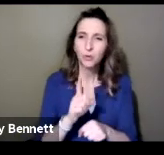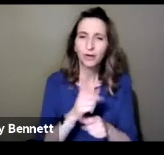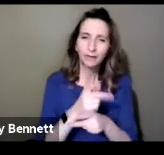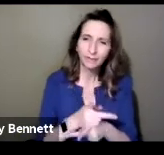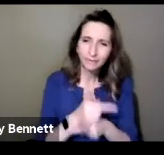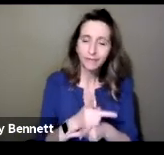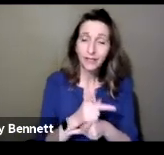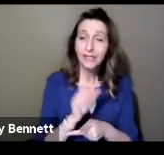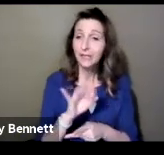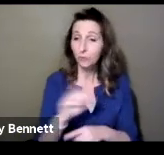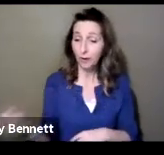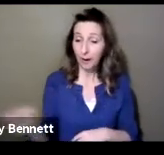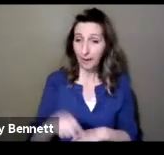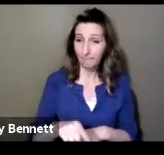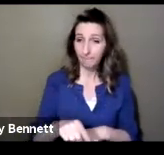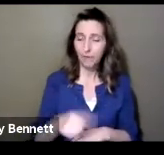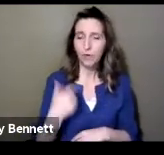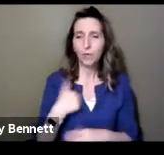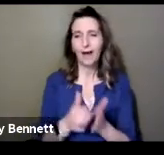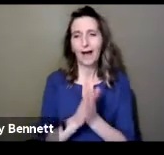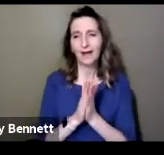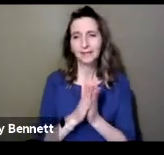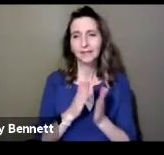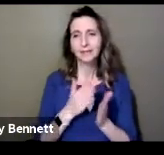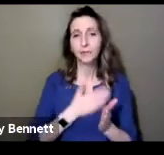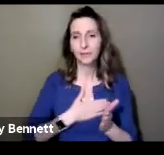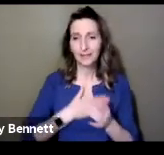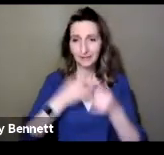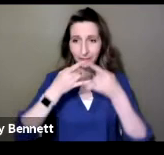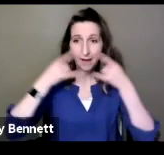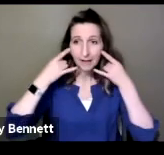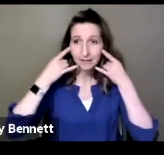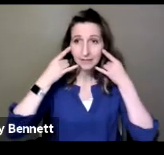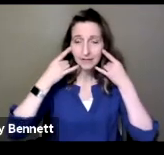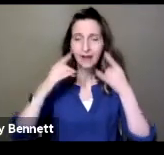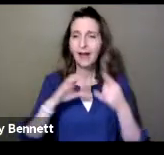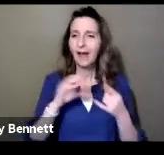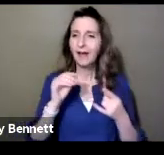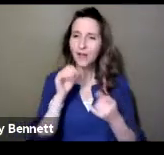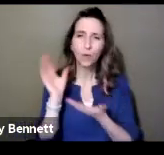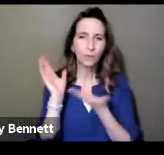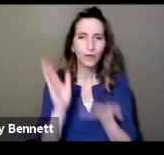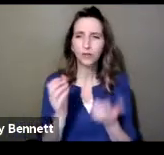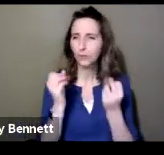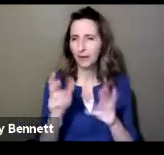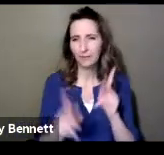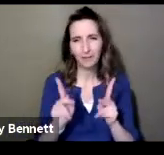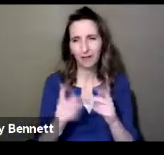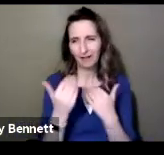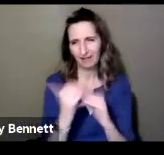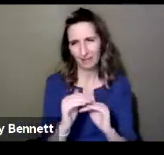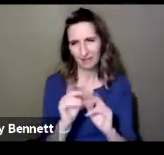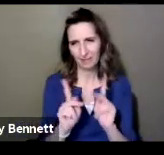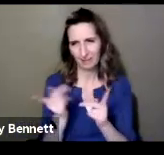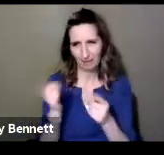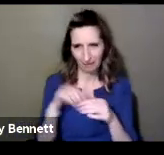do come on campus, we ask that you please wear a mask and limit the guests. It could be submitted electronically,